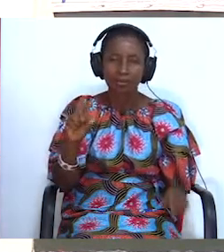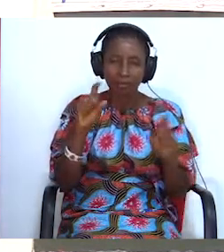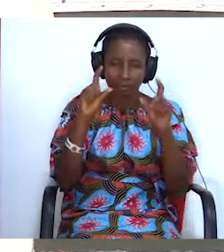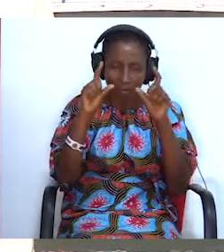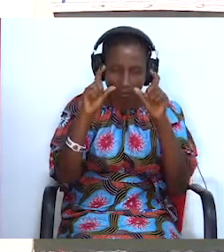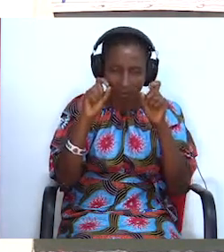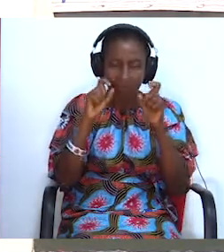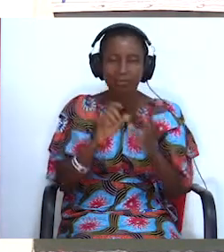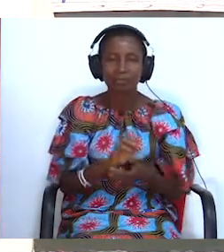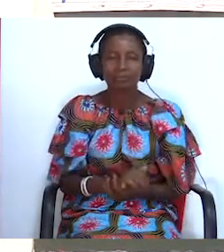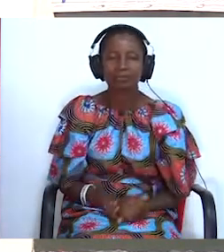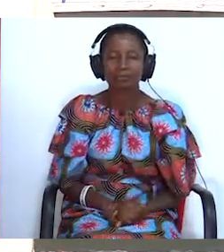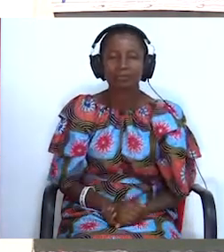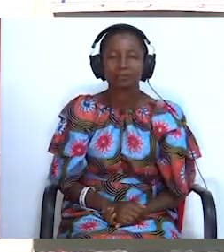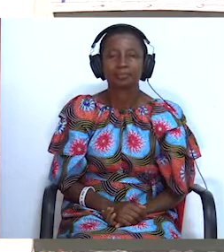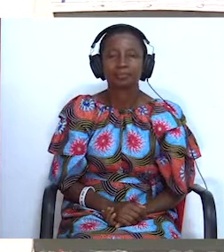Snake.